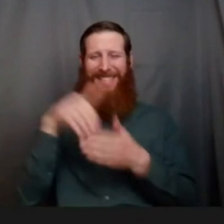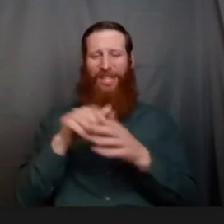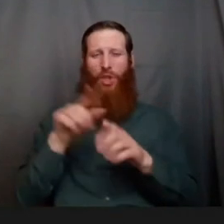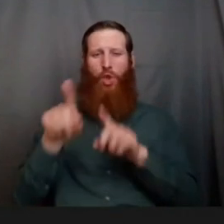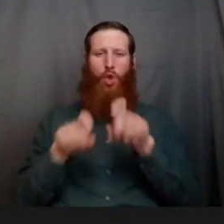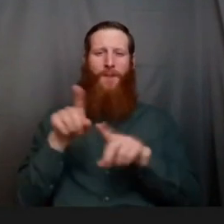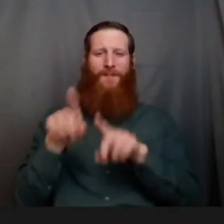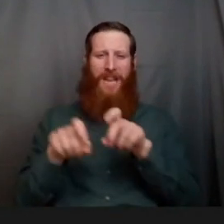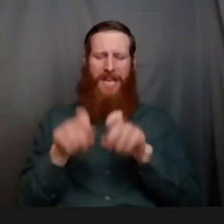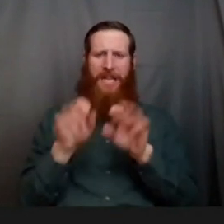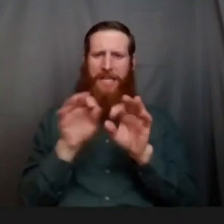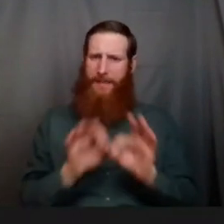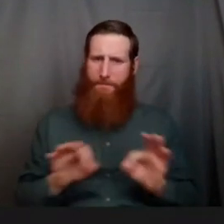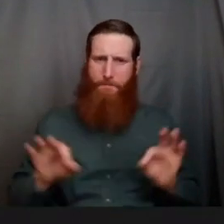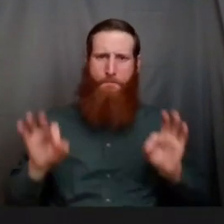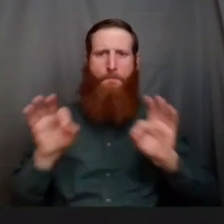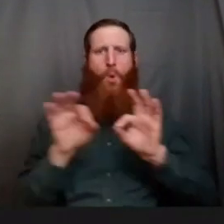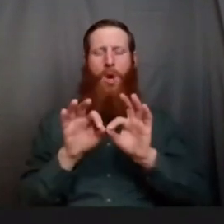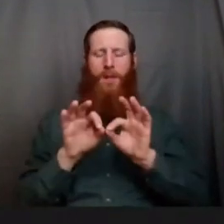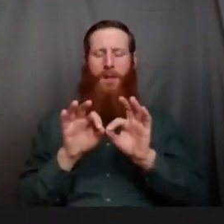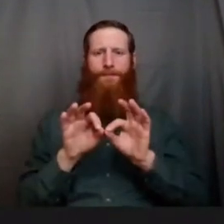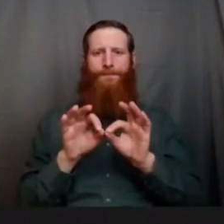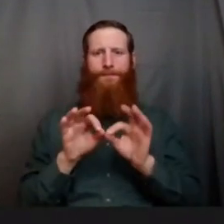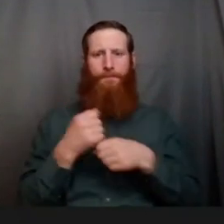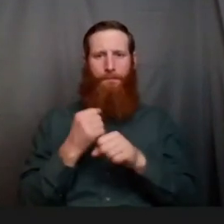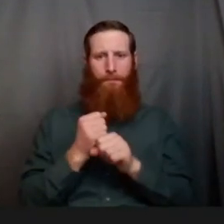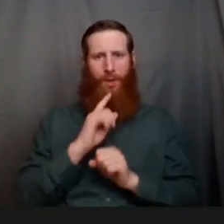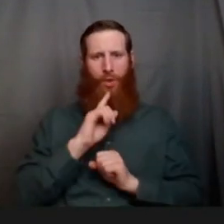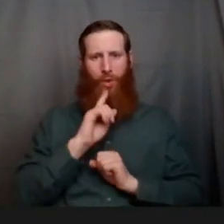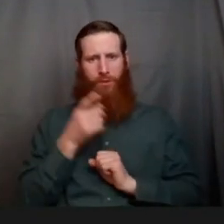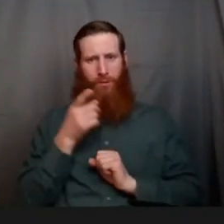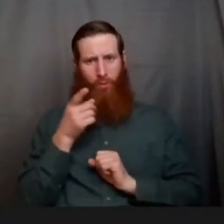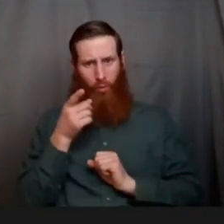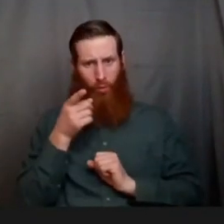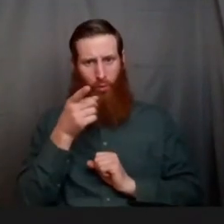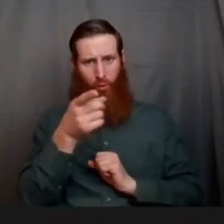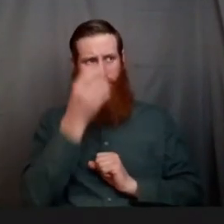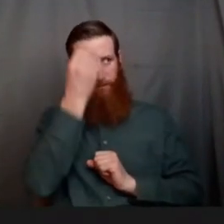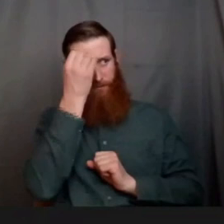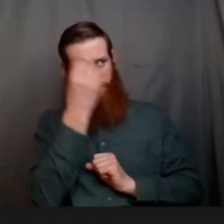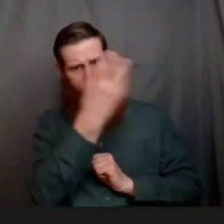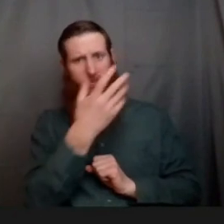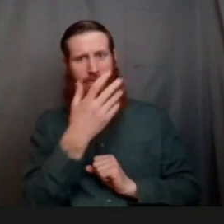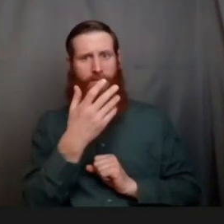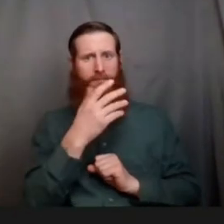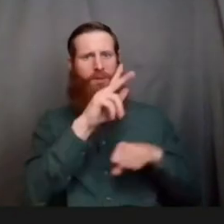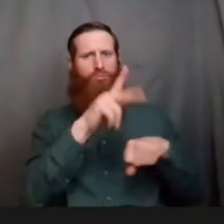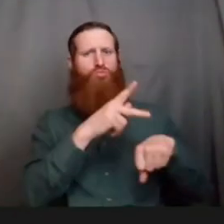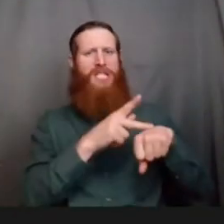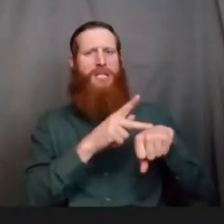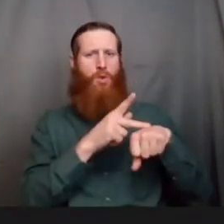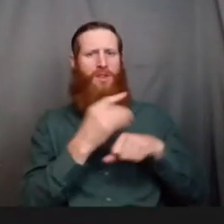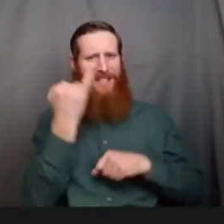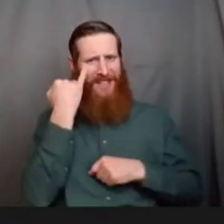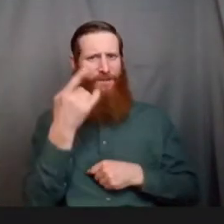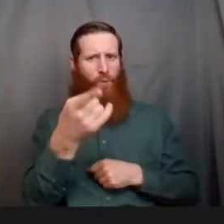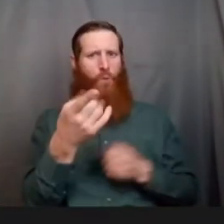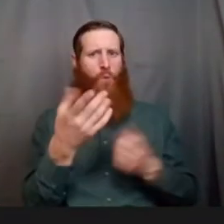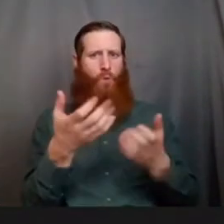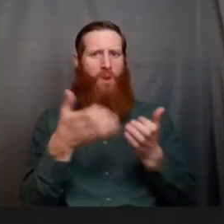be important to make sure that you notify your principal if that is something that you would like to have a request for.